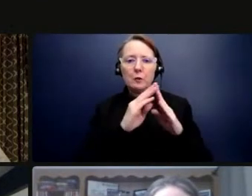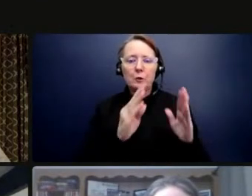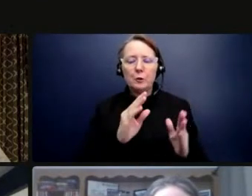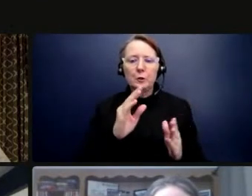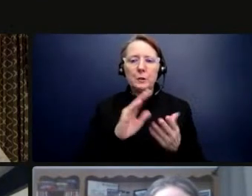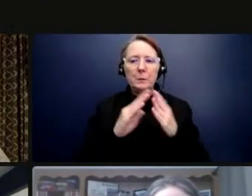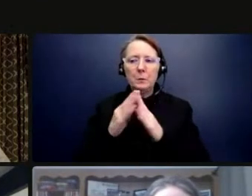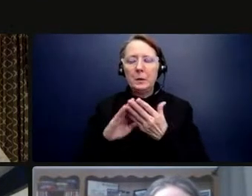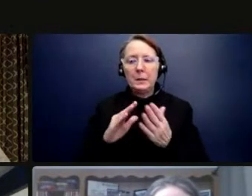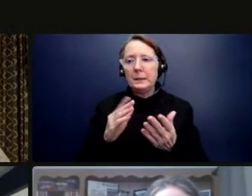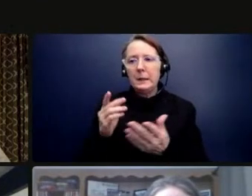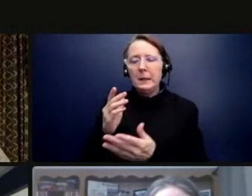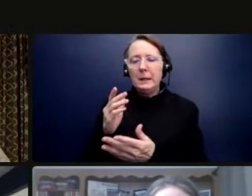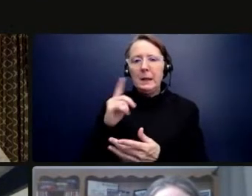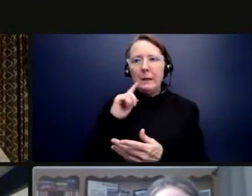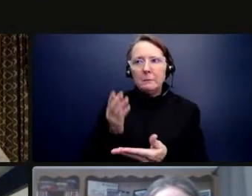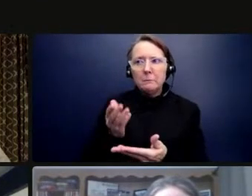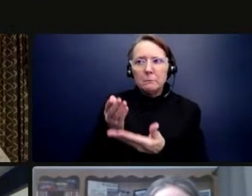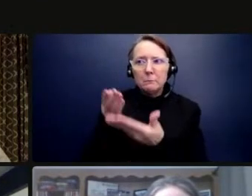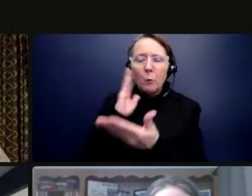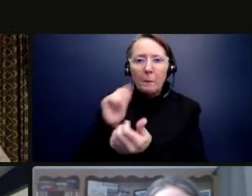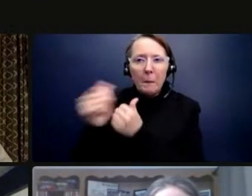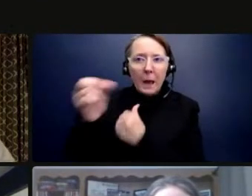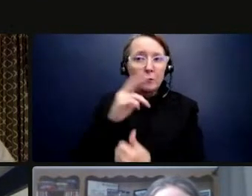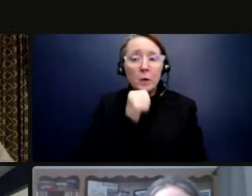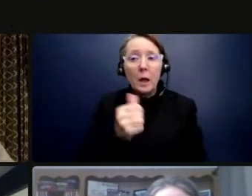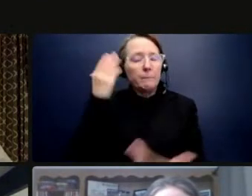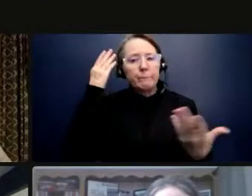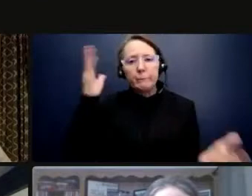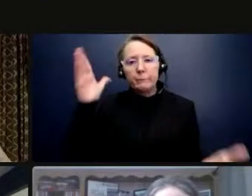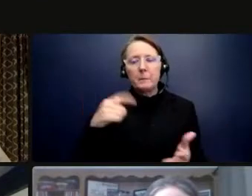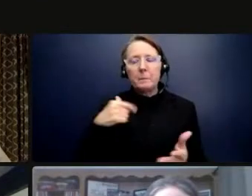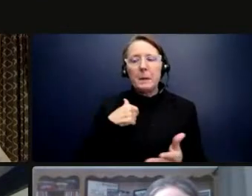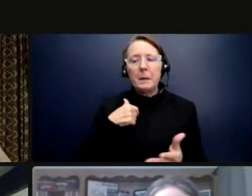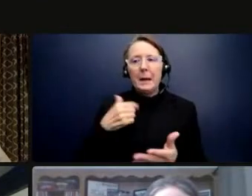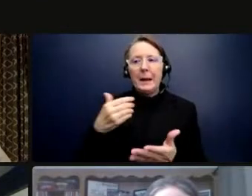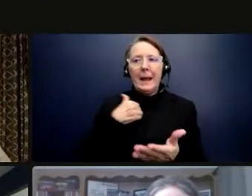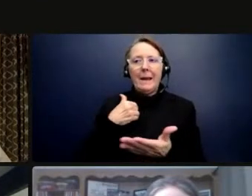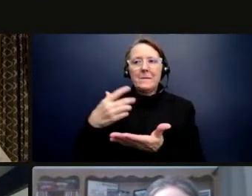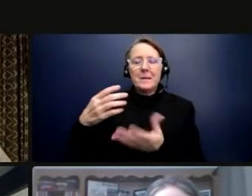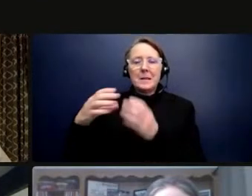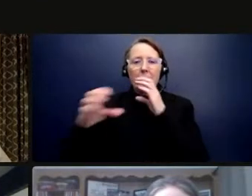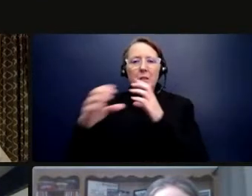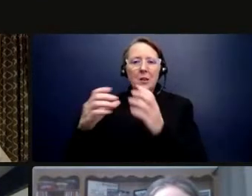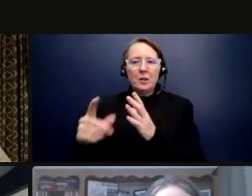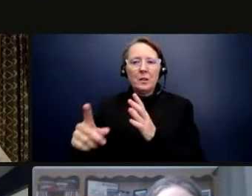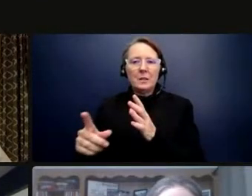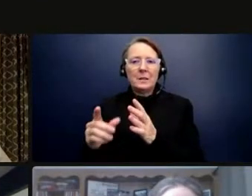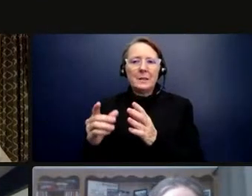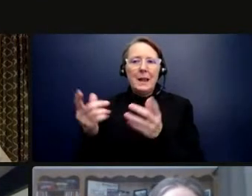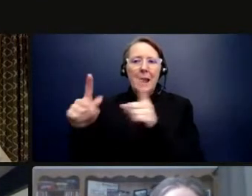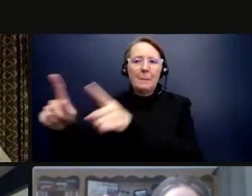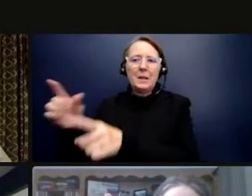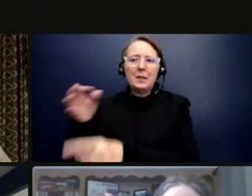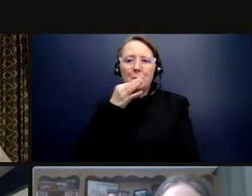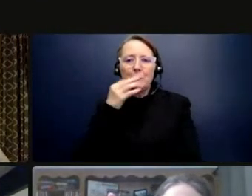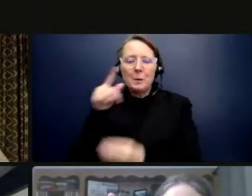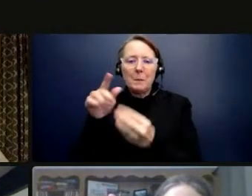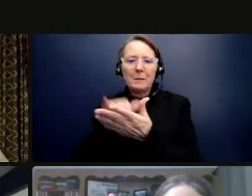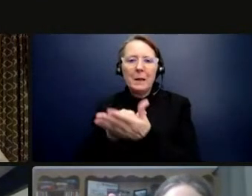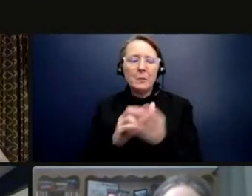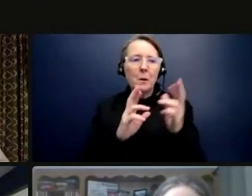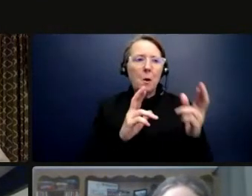how successful it'll be. I do have a conversation coming up about it, and I'm really hopeful that we'll make some really great progress with DAS